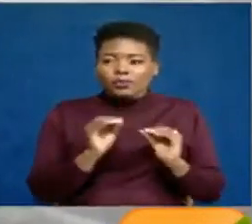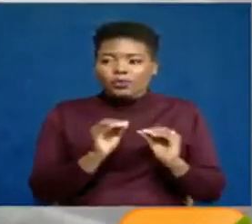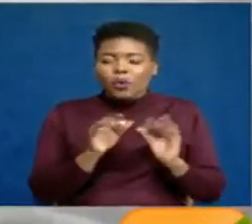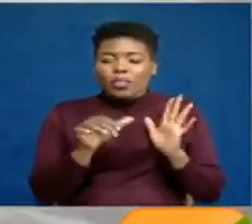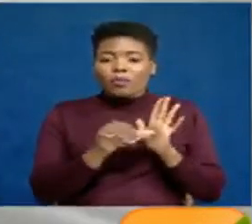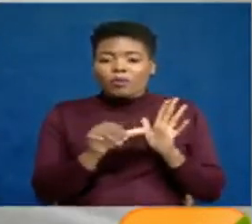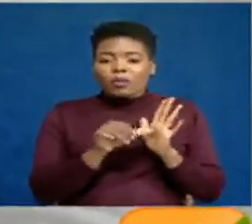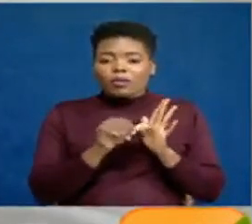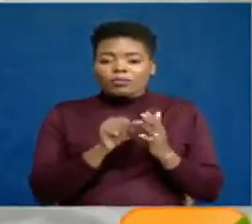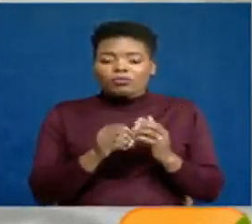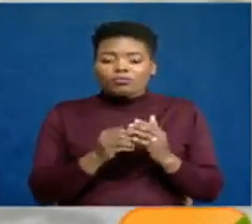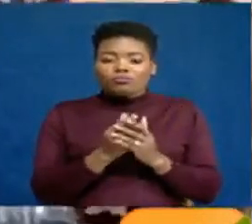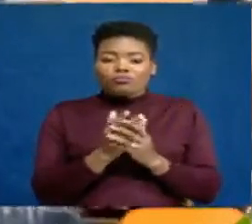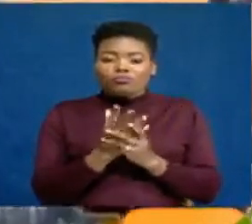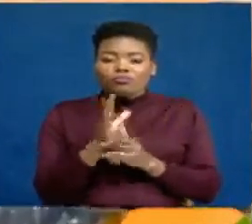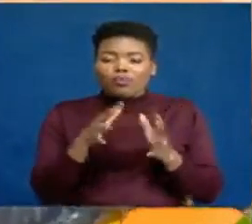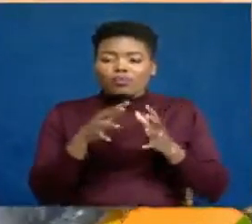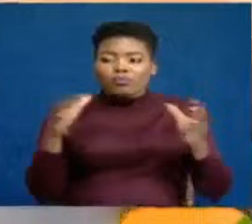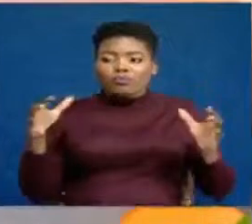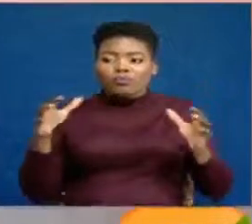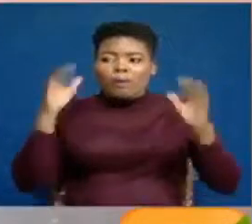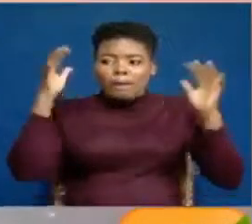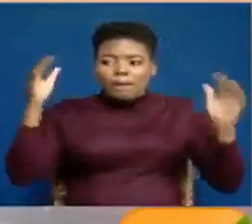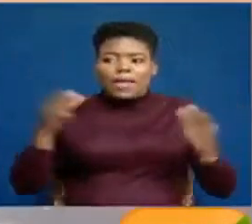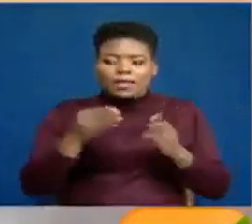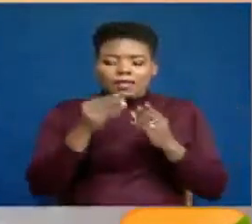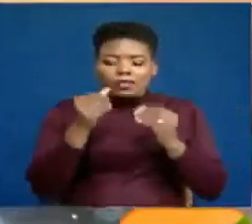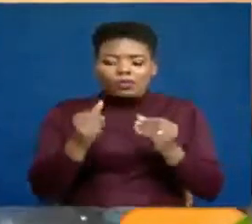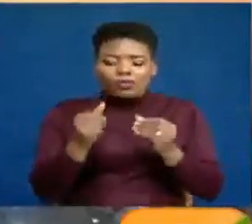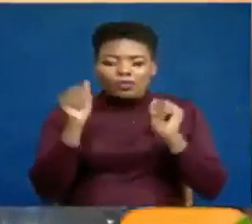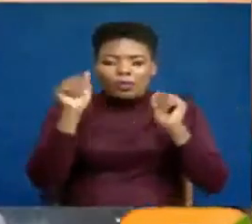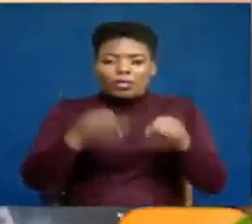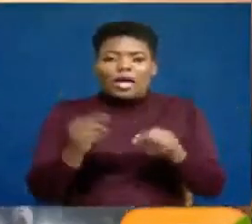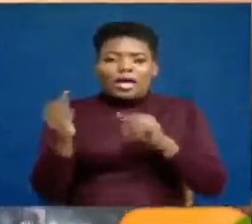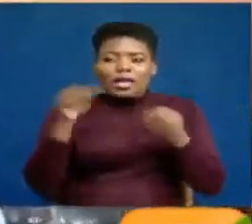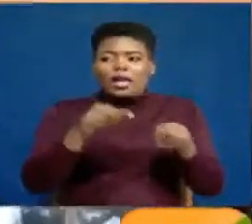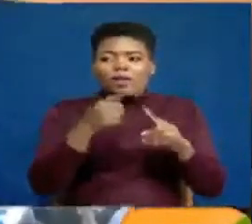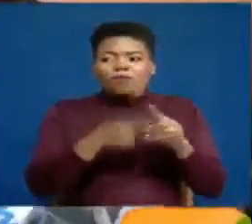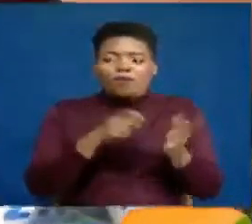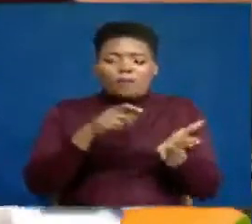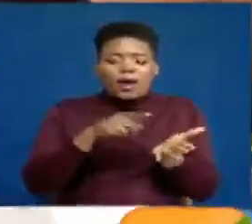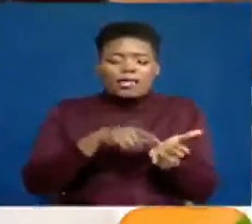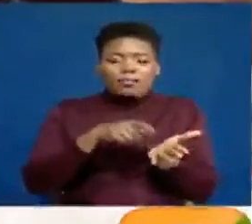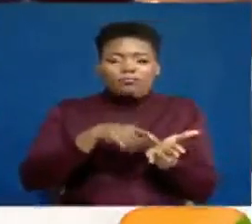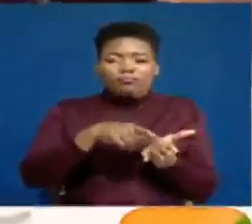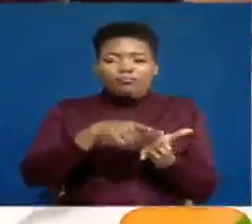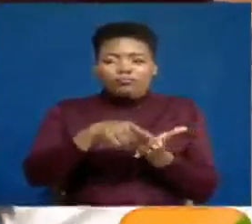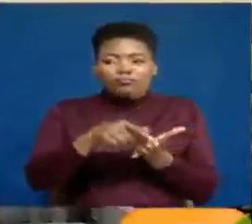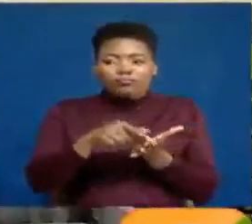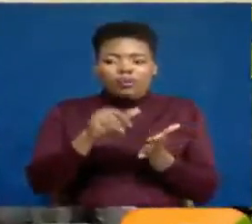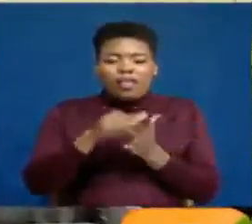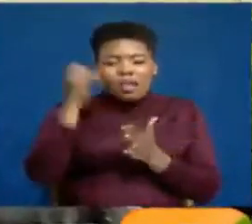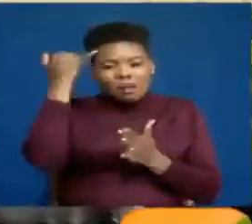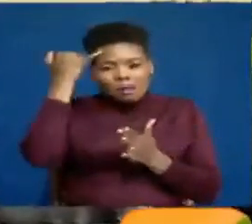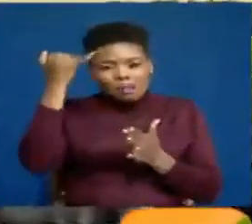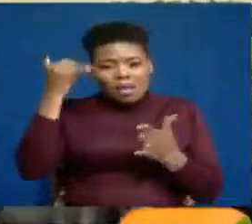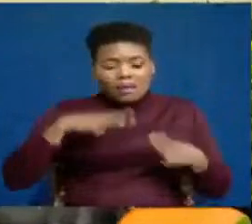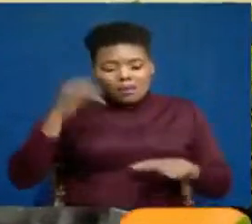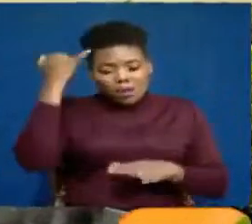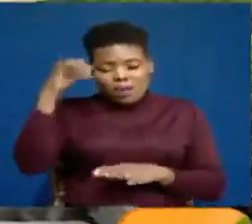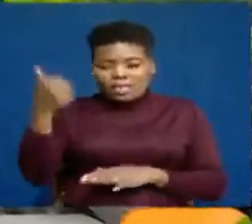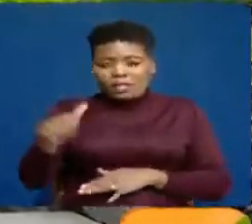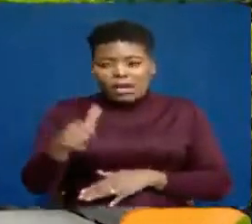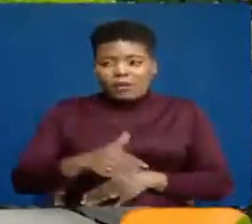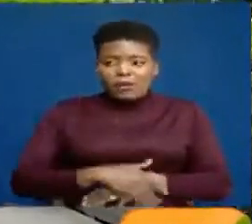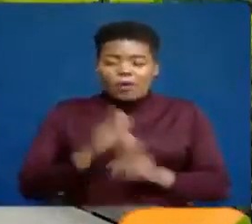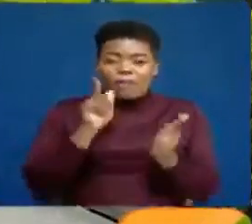problem grows bigger every day, the solution may come from an organism far smaller than ever imagined.